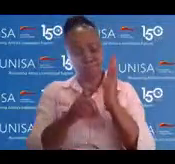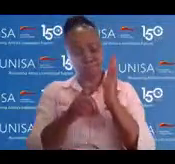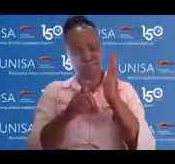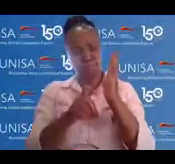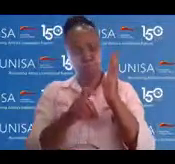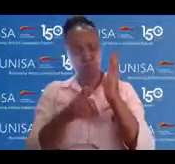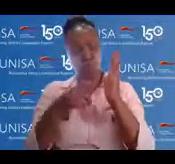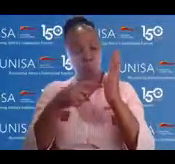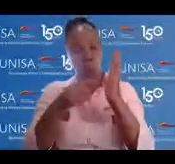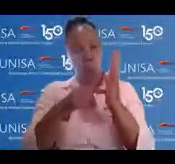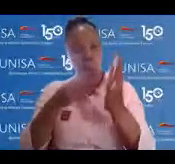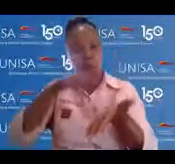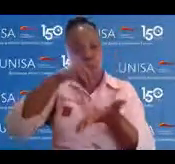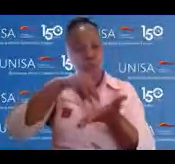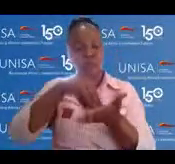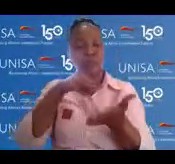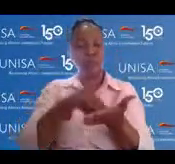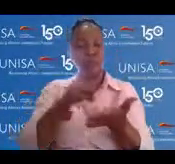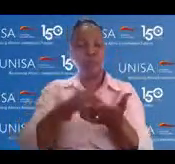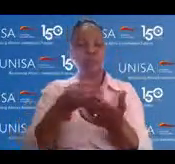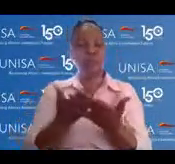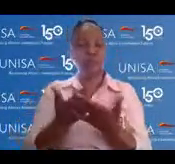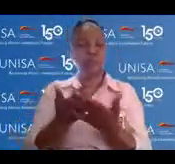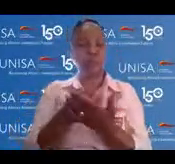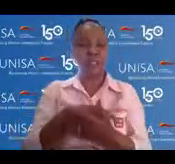called DeFacto, which is